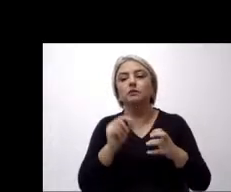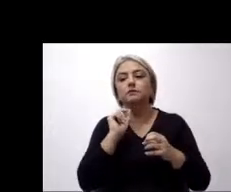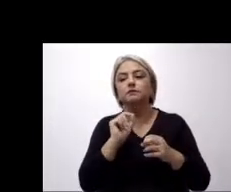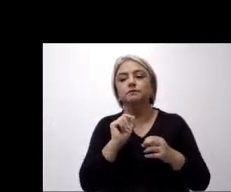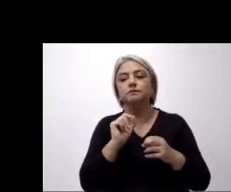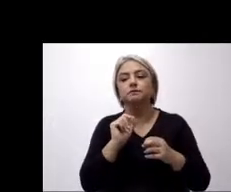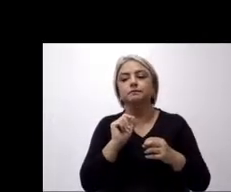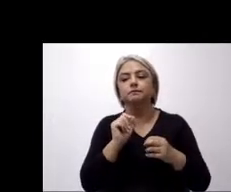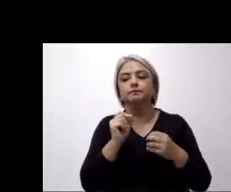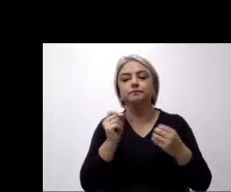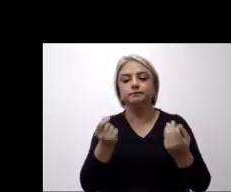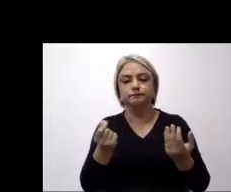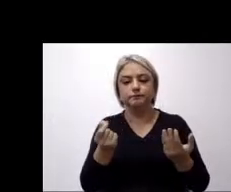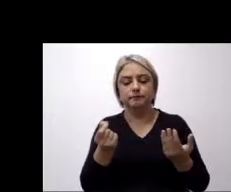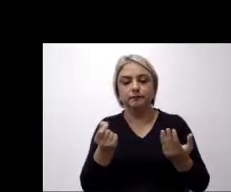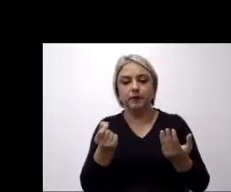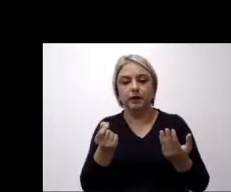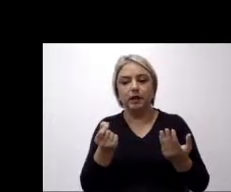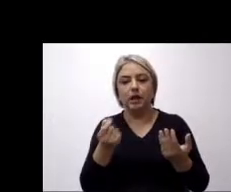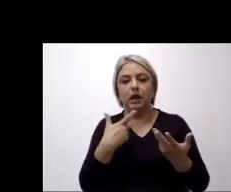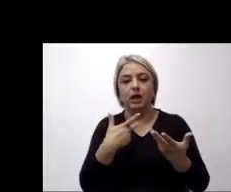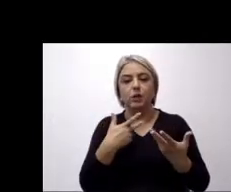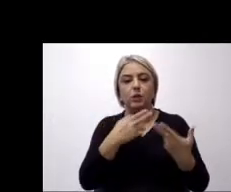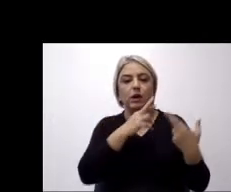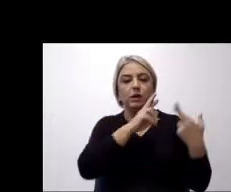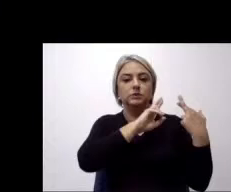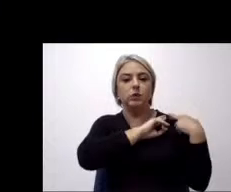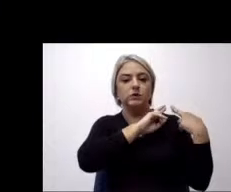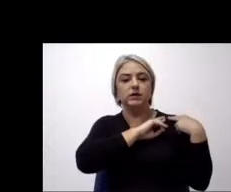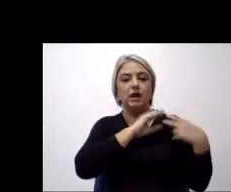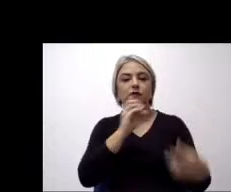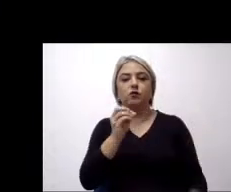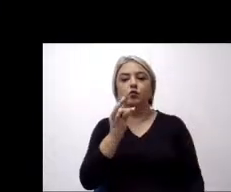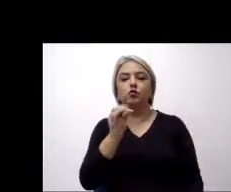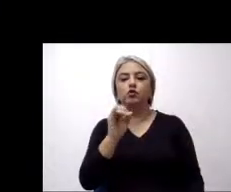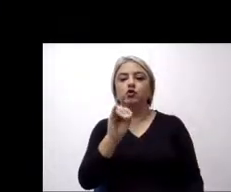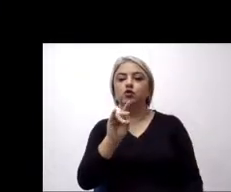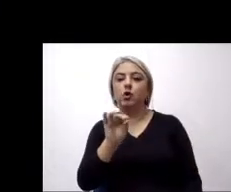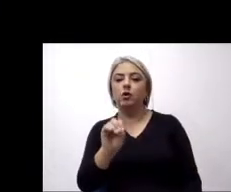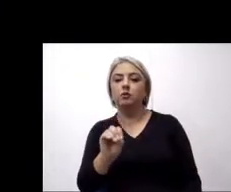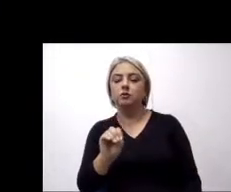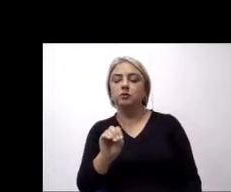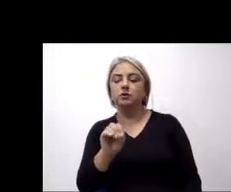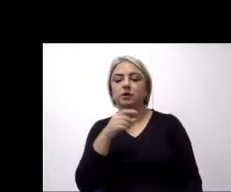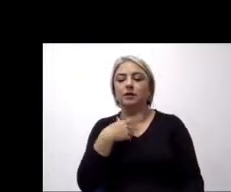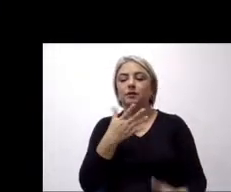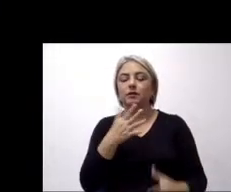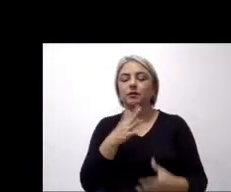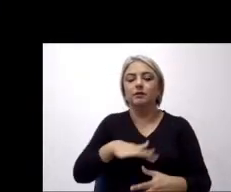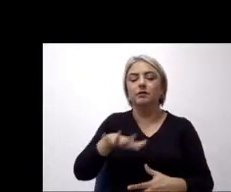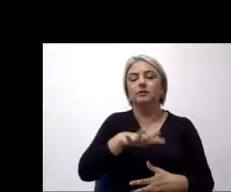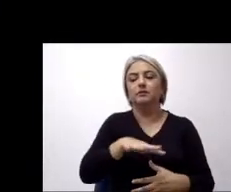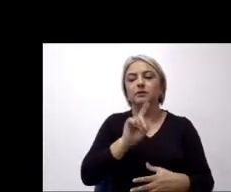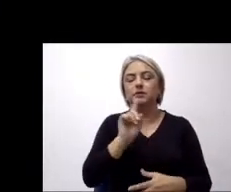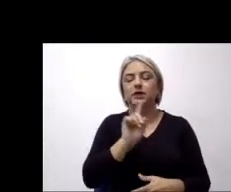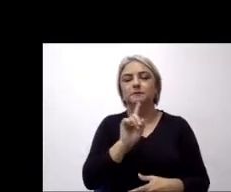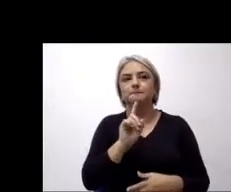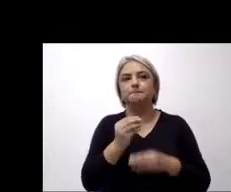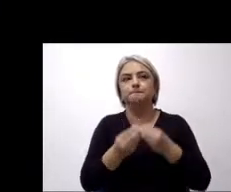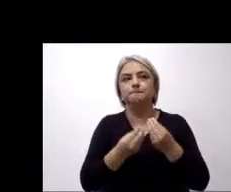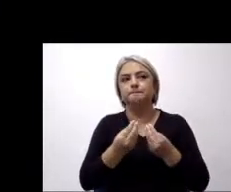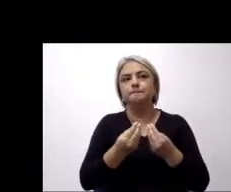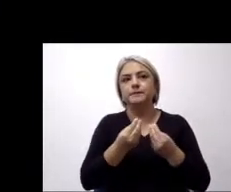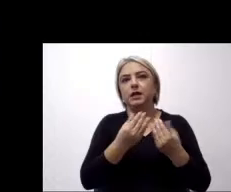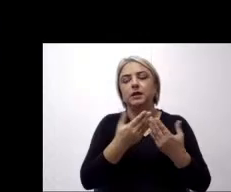So what is, so all this dimension is not really enough taking into account some of them by most of the